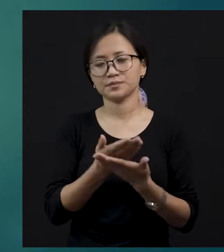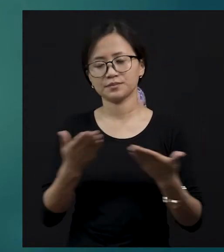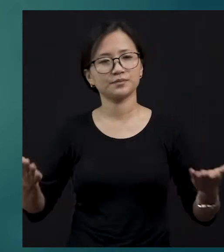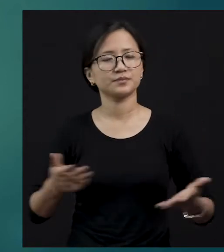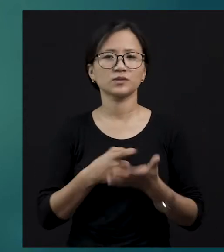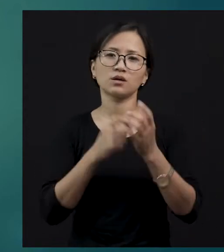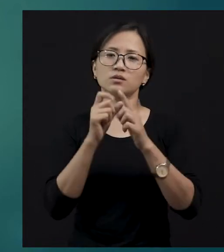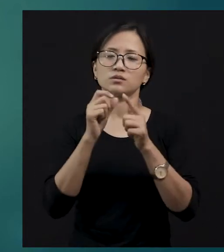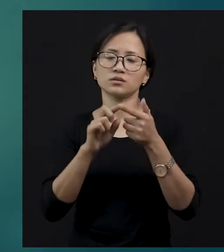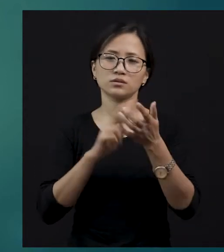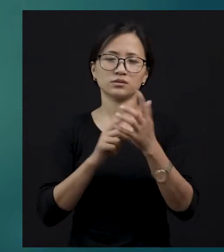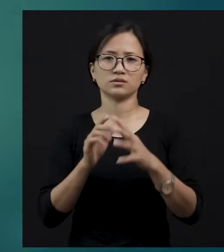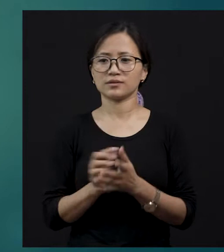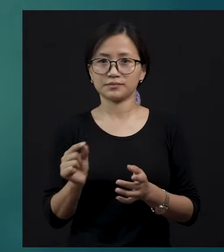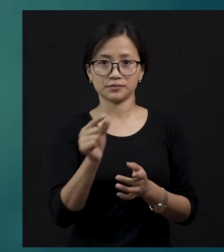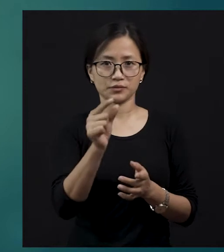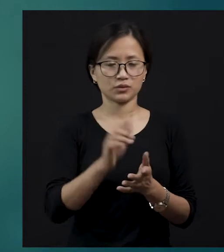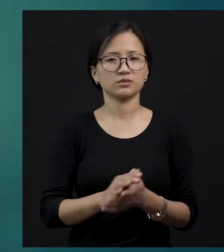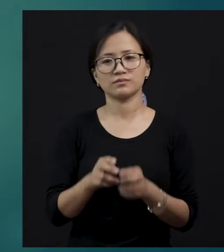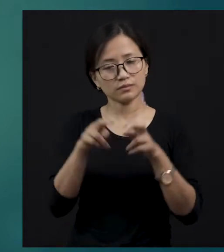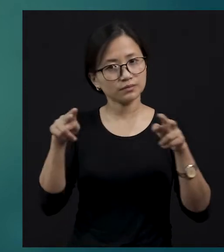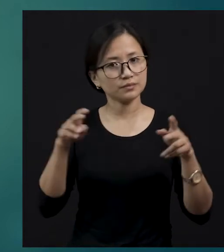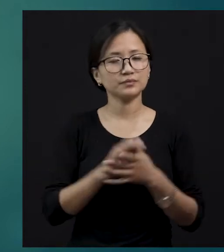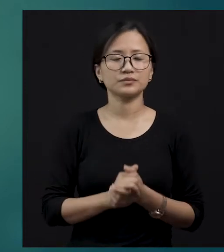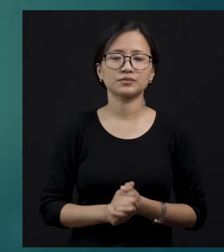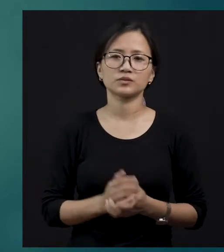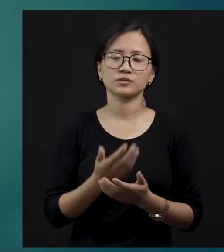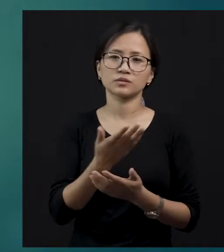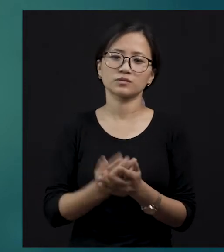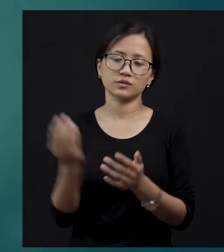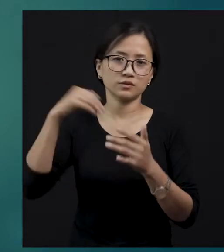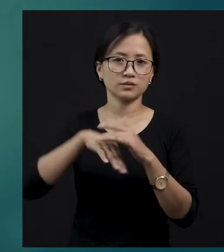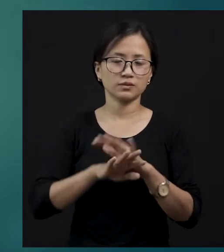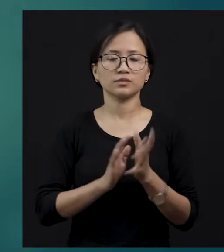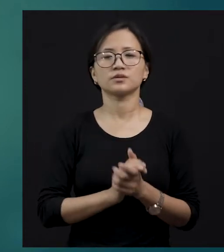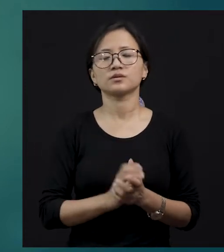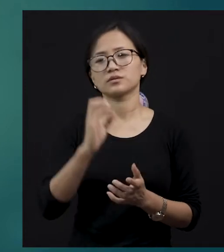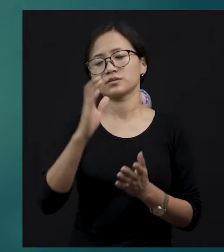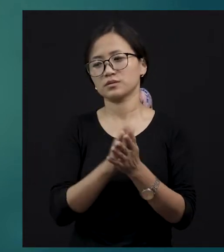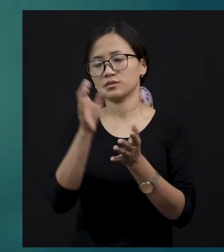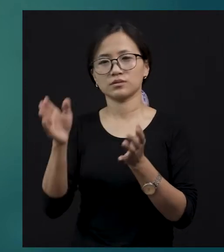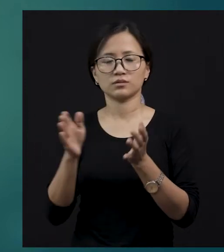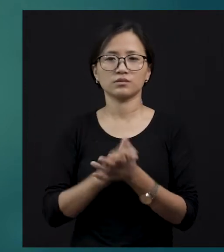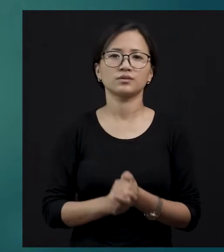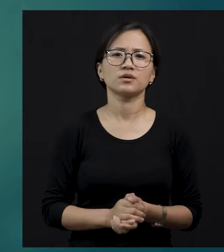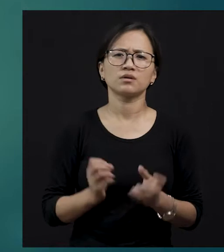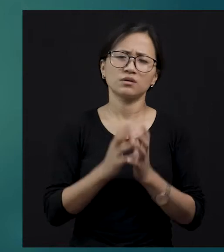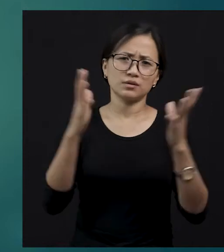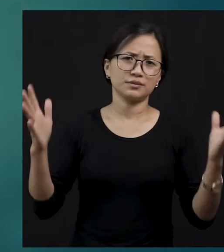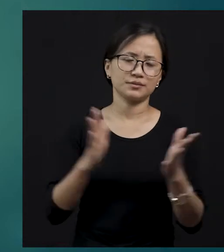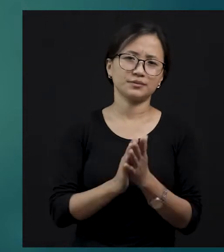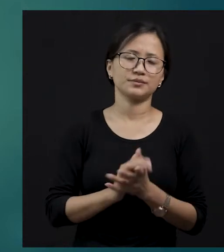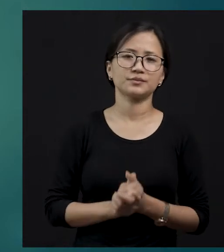of rodents. Rodents means mouse, rats, okay. All those things comes under the rodent category, and so there will be so many